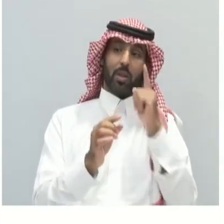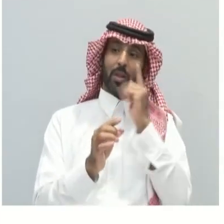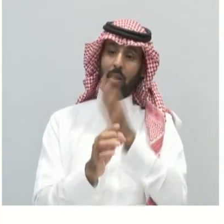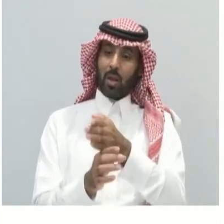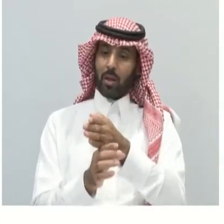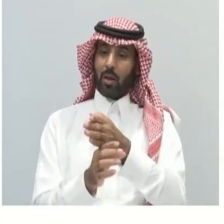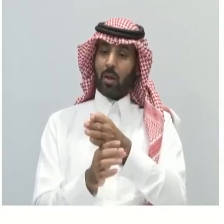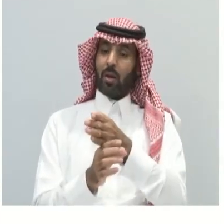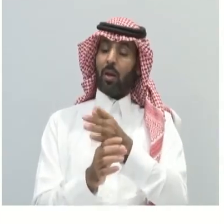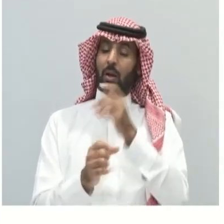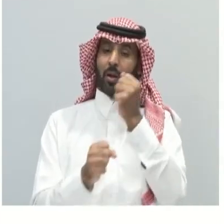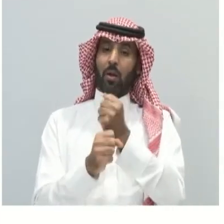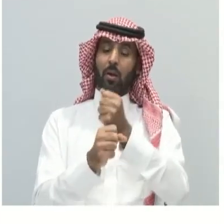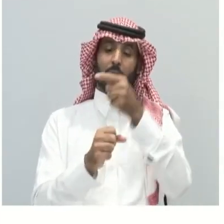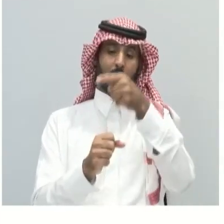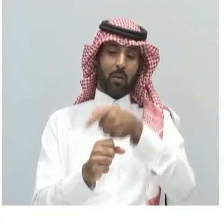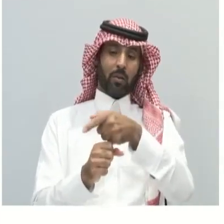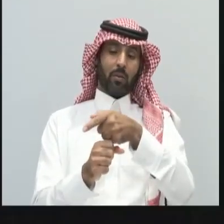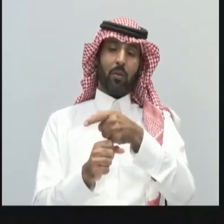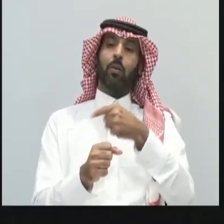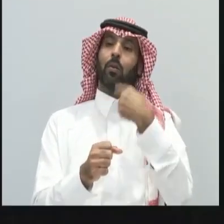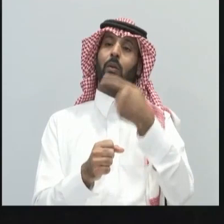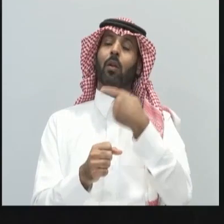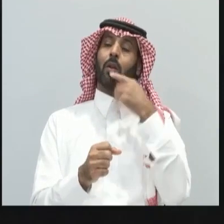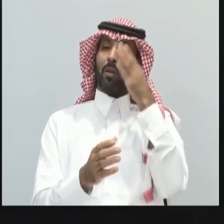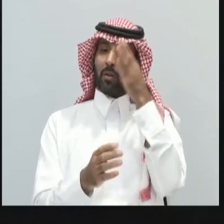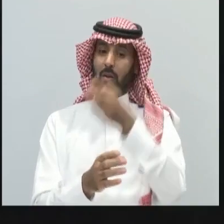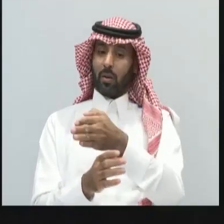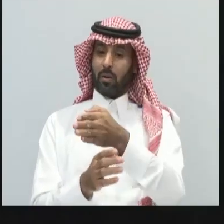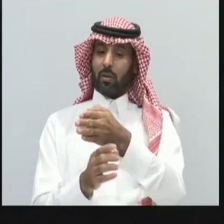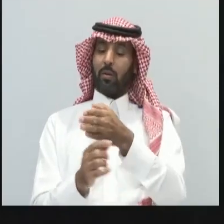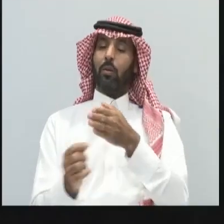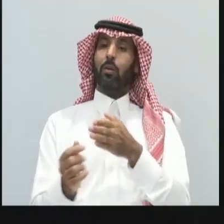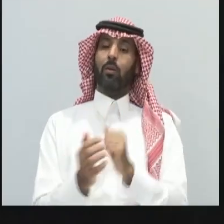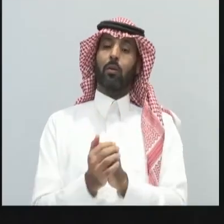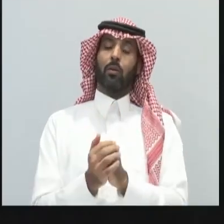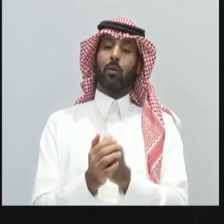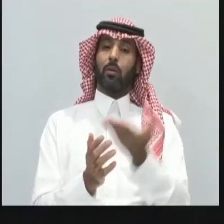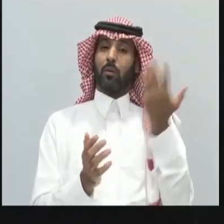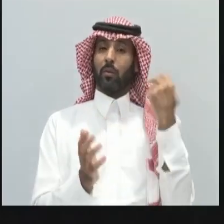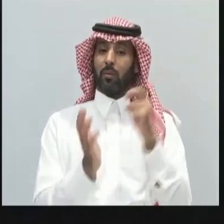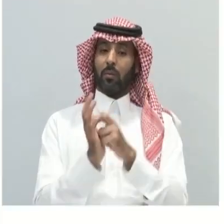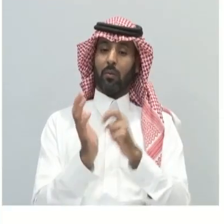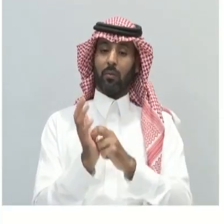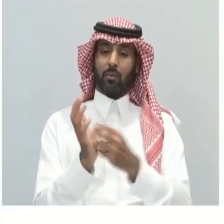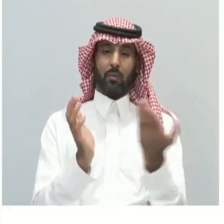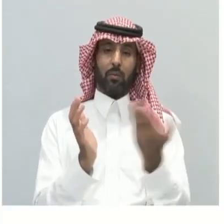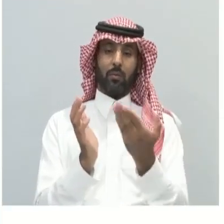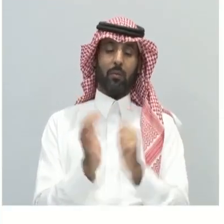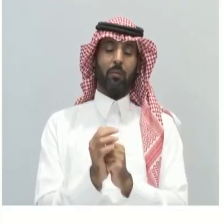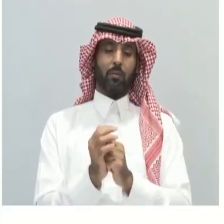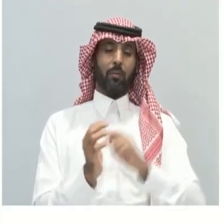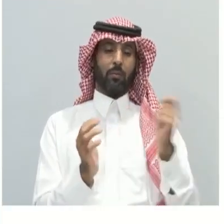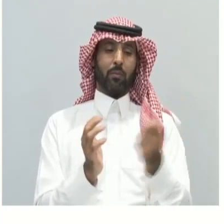and indirect objects. So we're talking about direct and indirect objects from the grammar lesson.